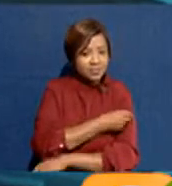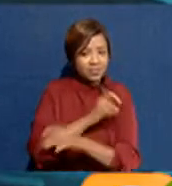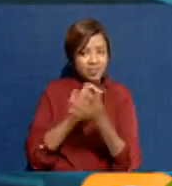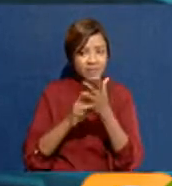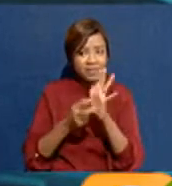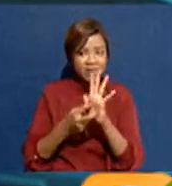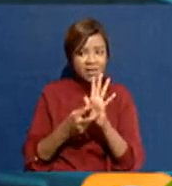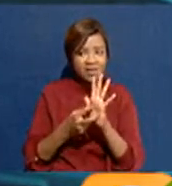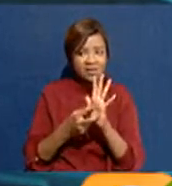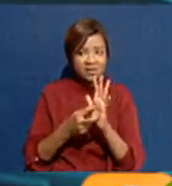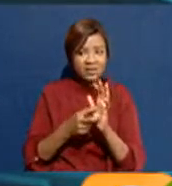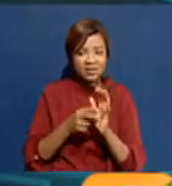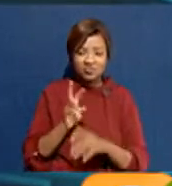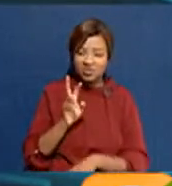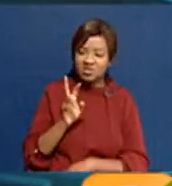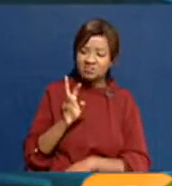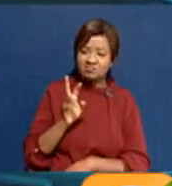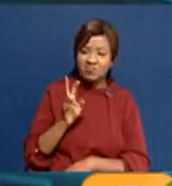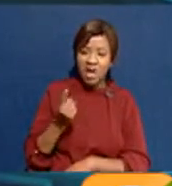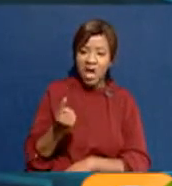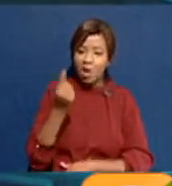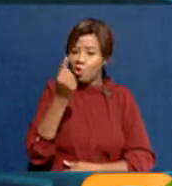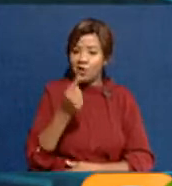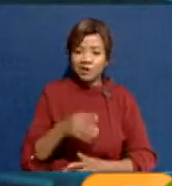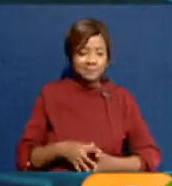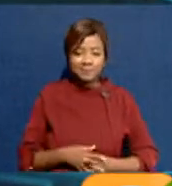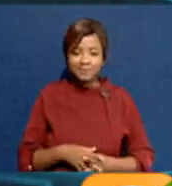that we can look at in isolation. Mm. You know, she